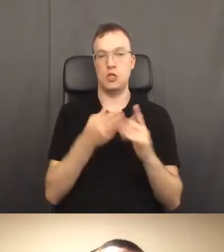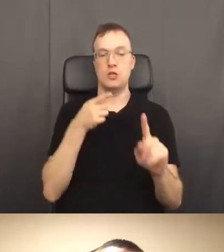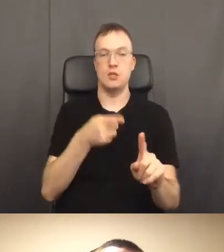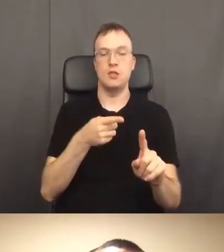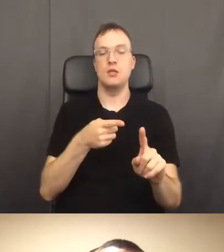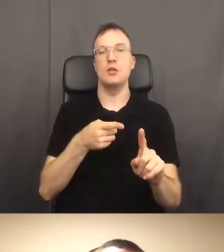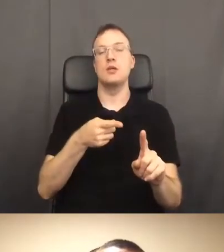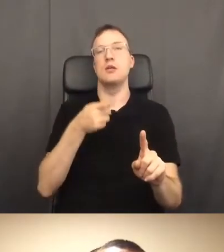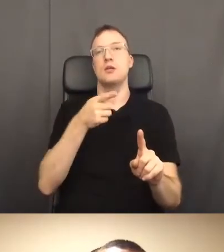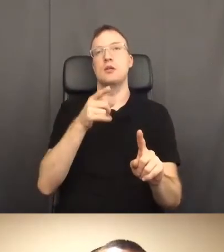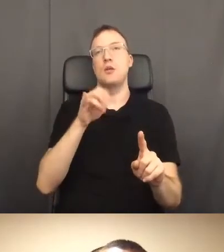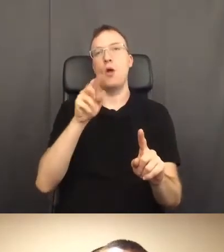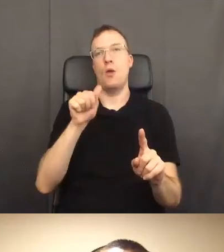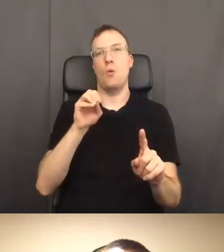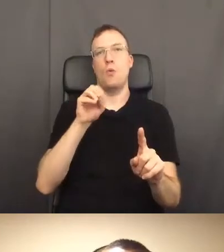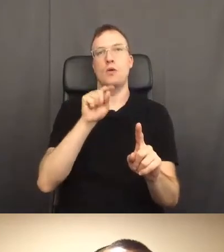had